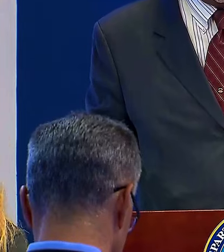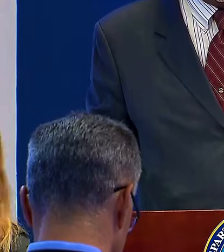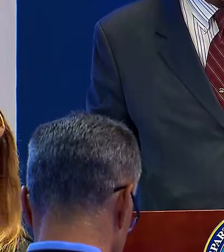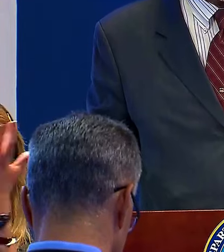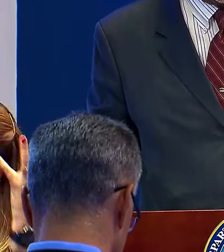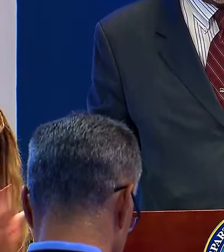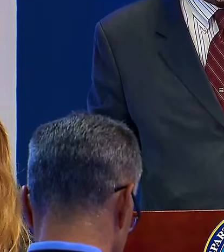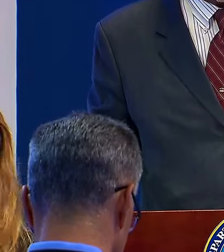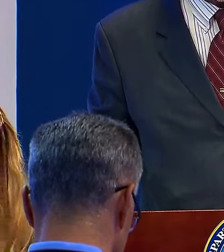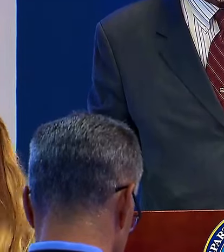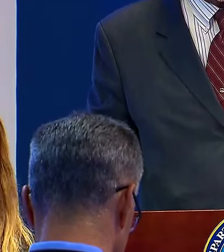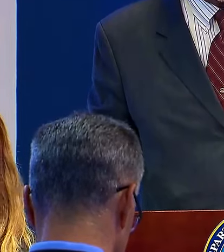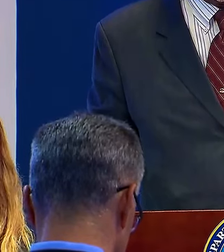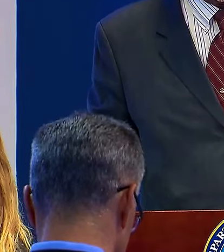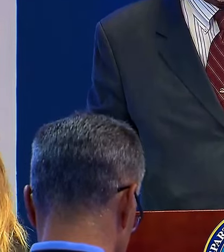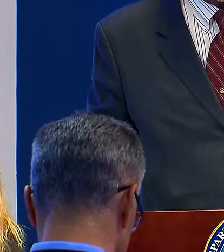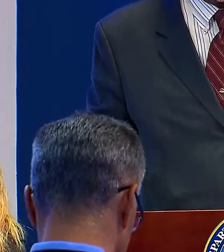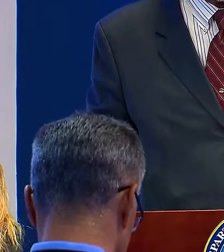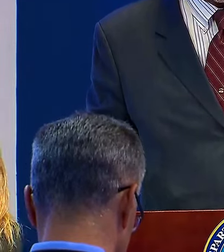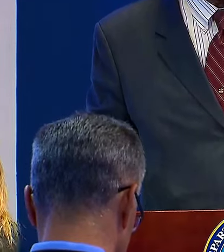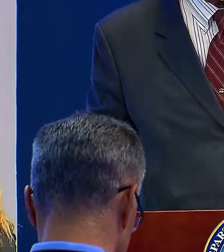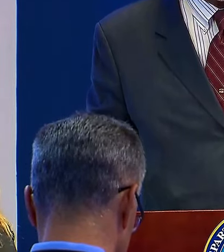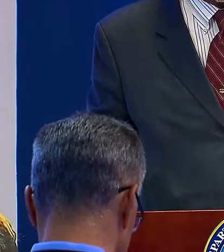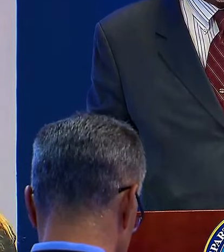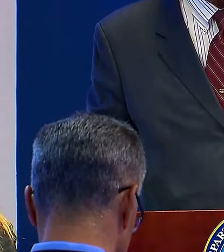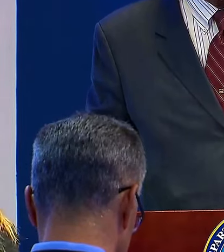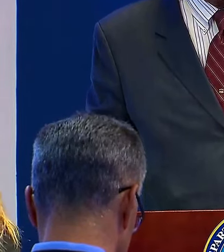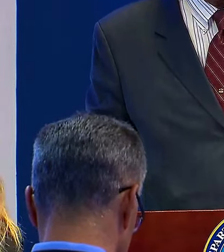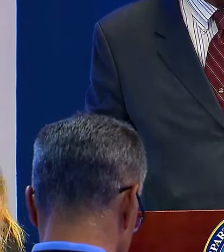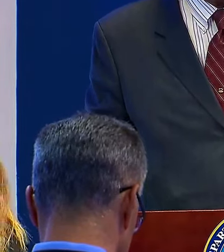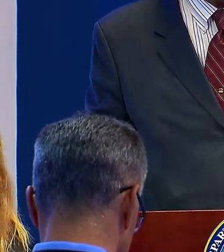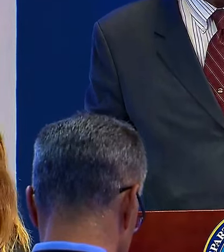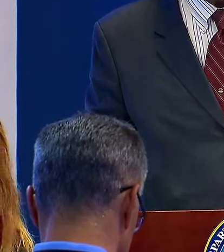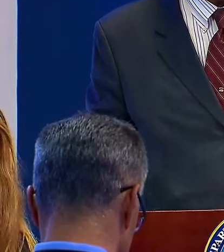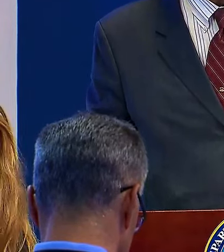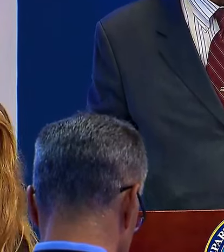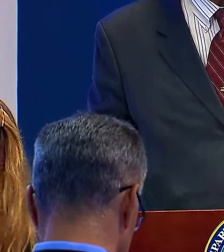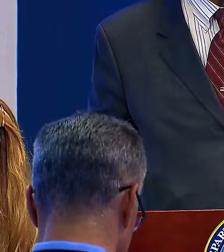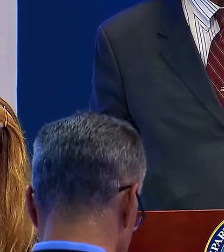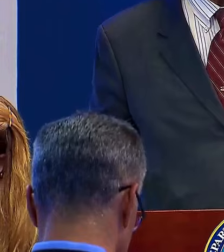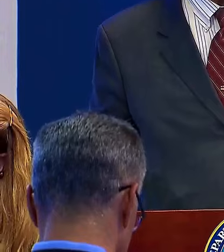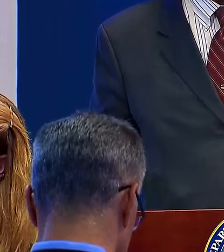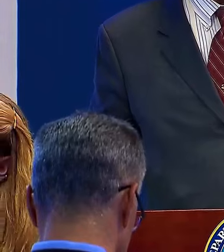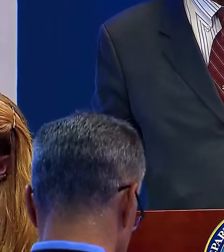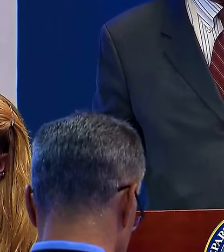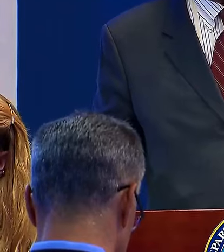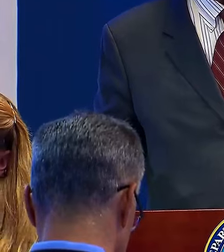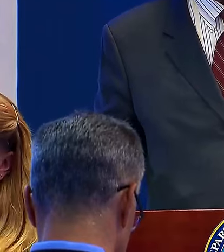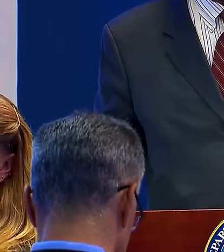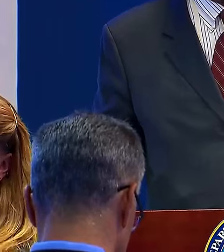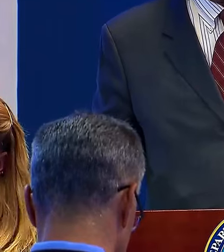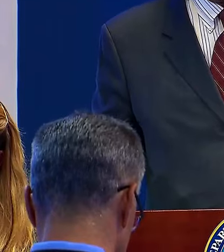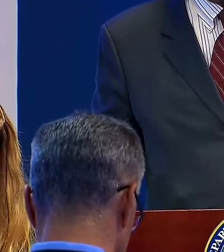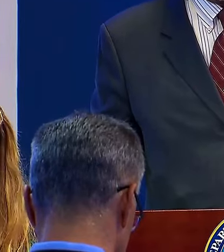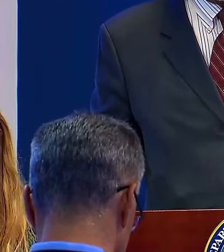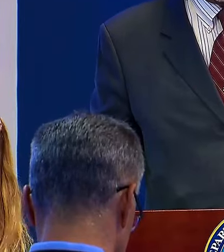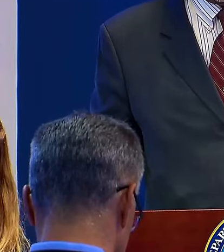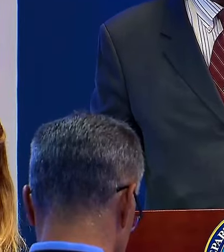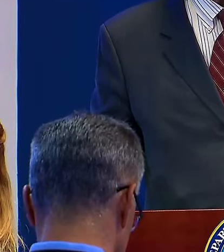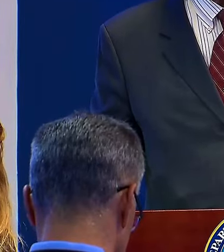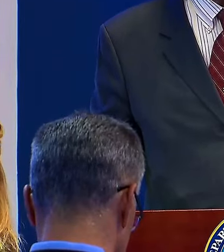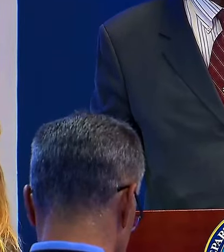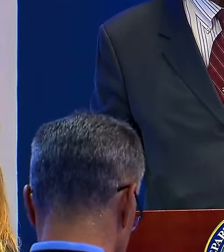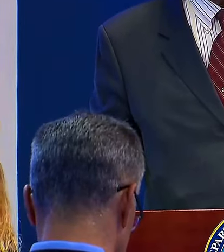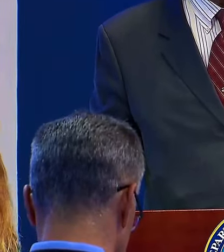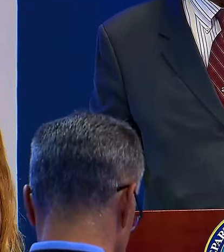name together. Sovereign God, you are so wonderful unto us.